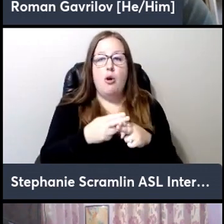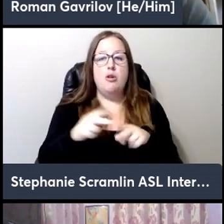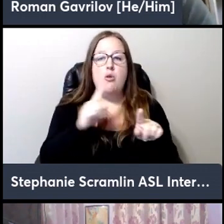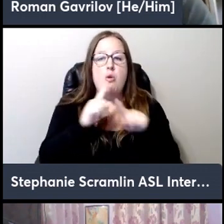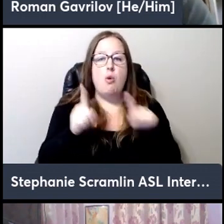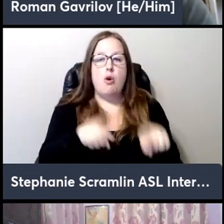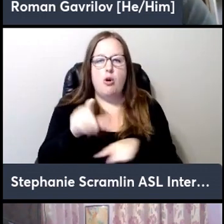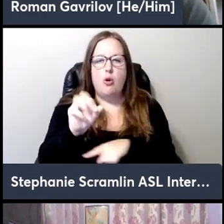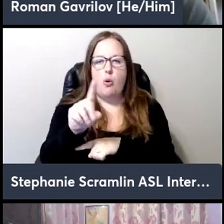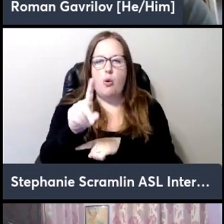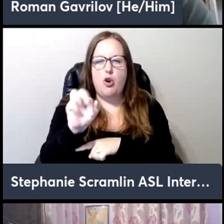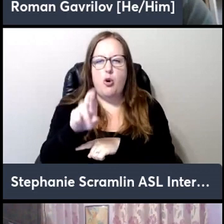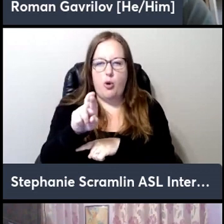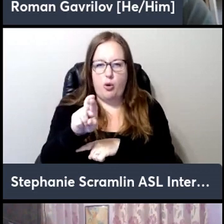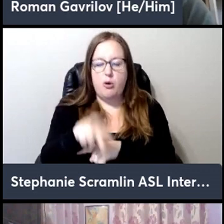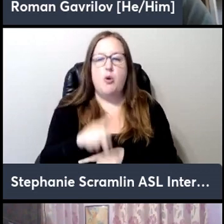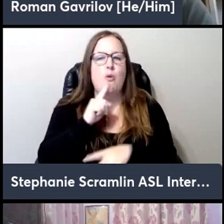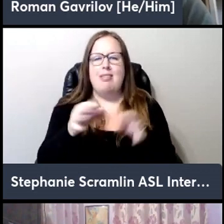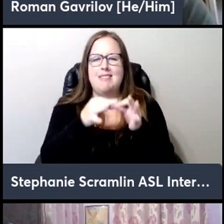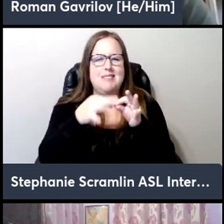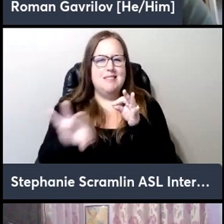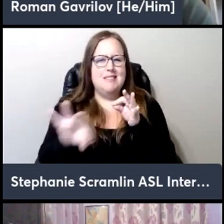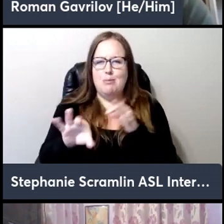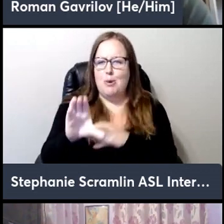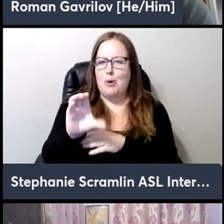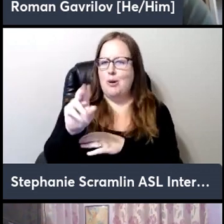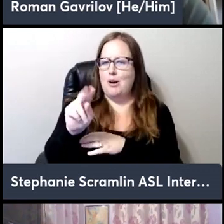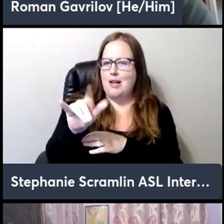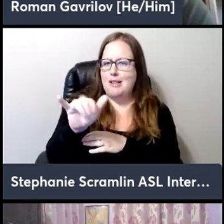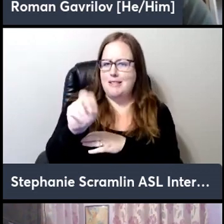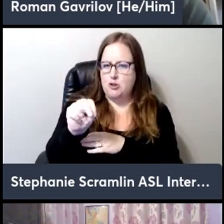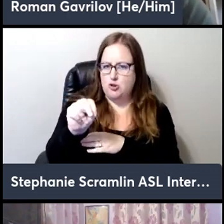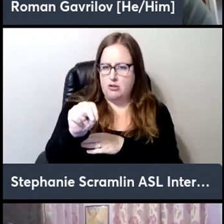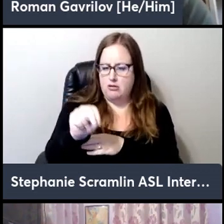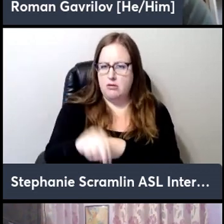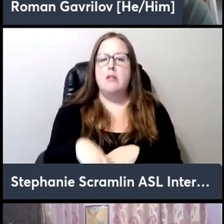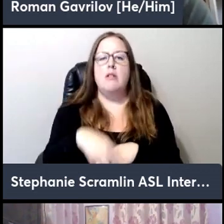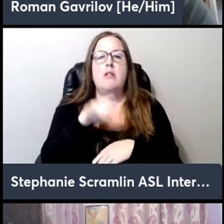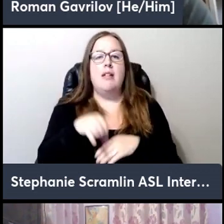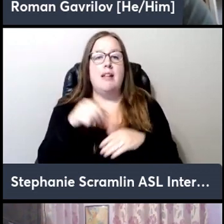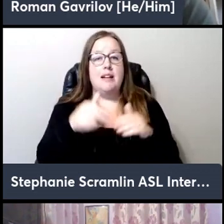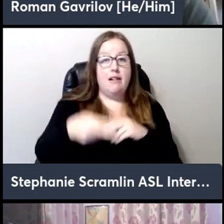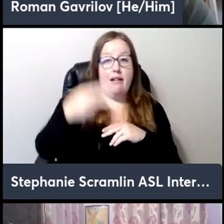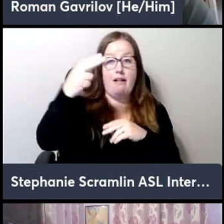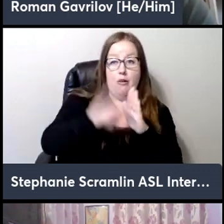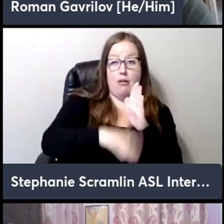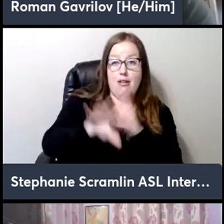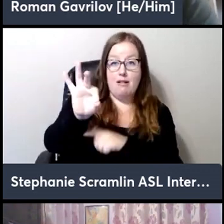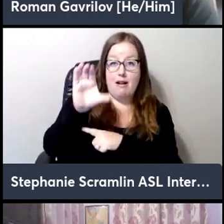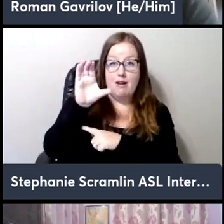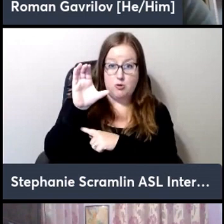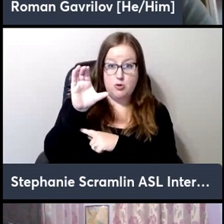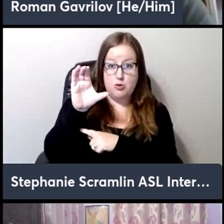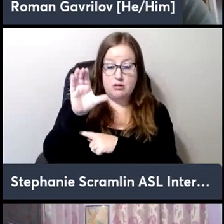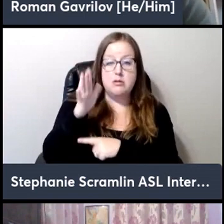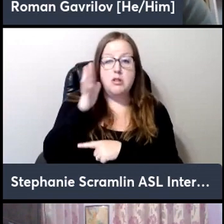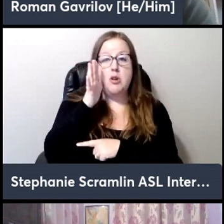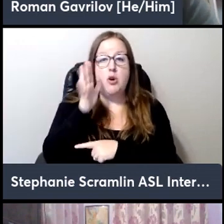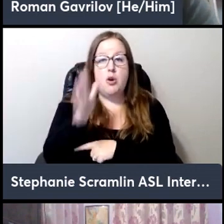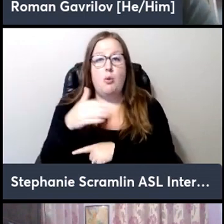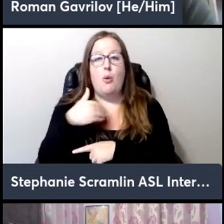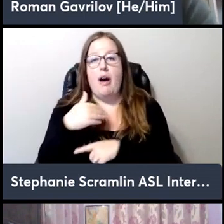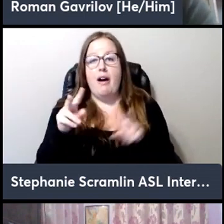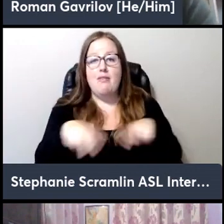And that has a very simple condition. When the amount on the order is higher than 900, let's put the value of